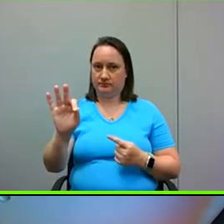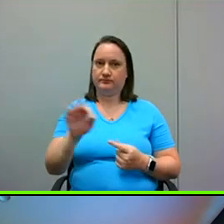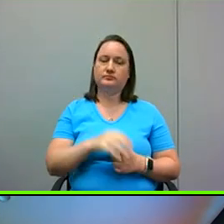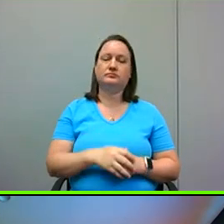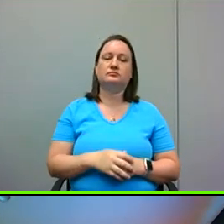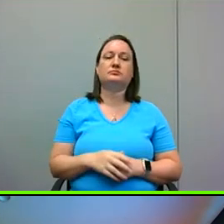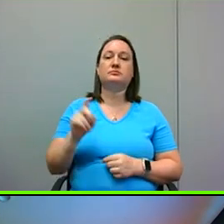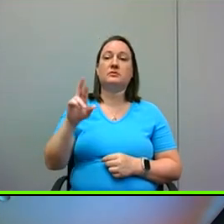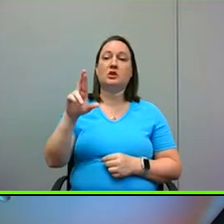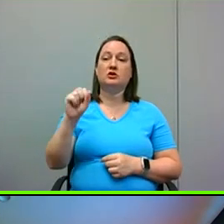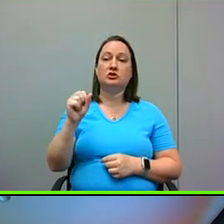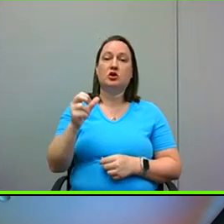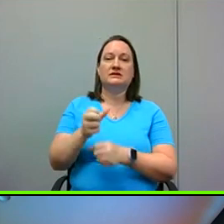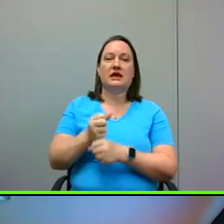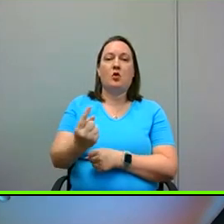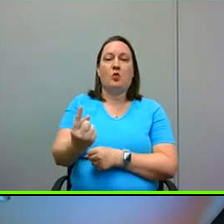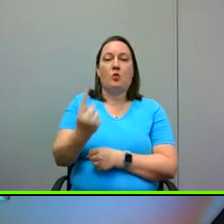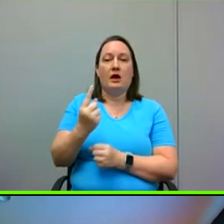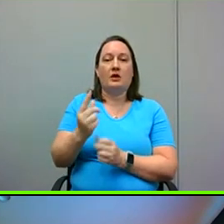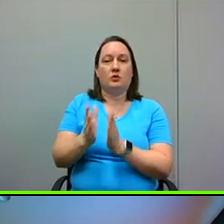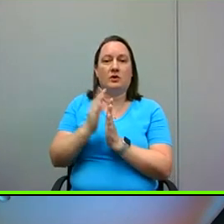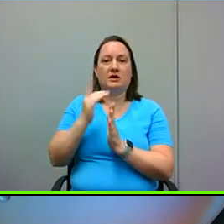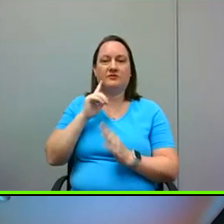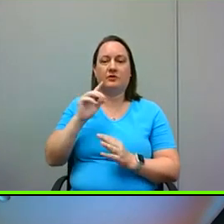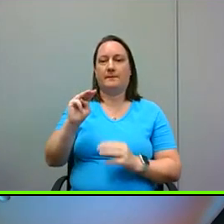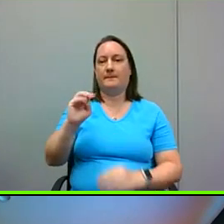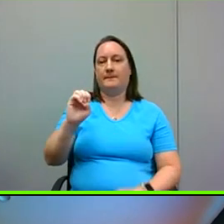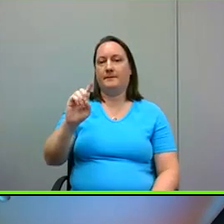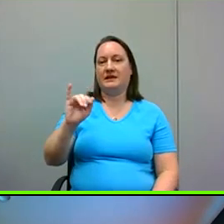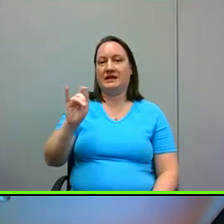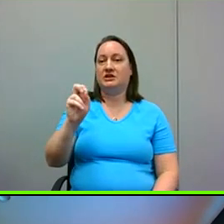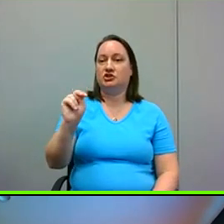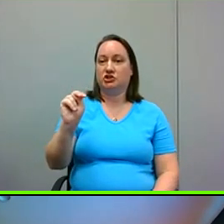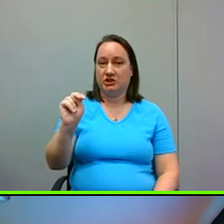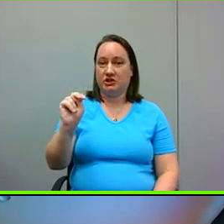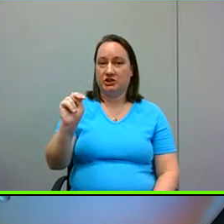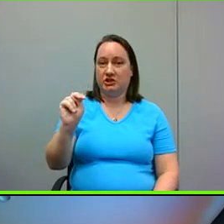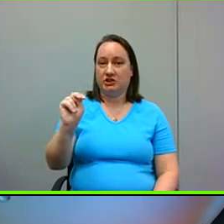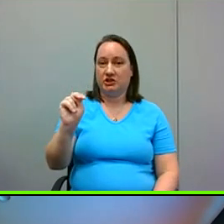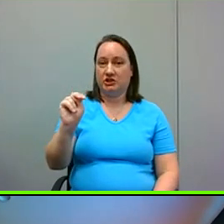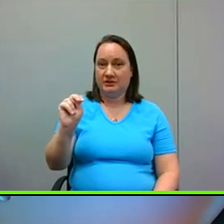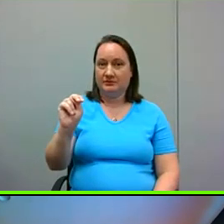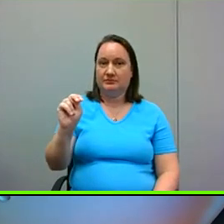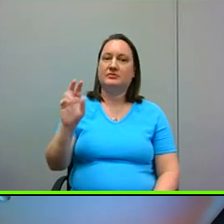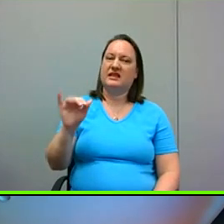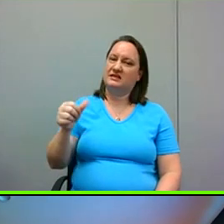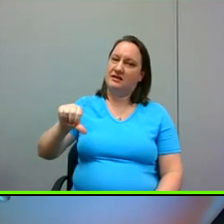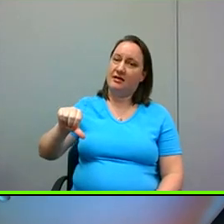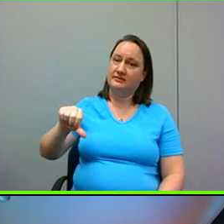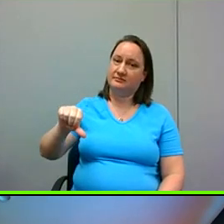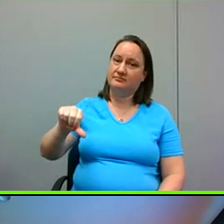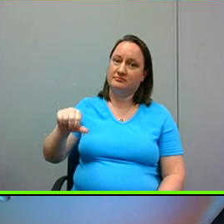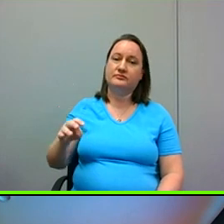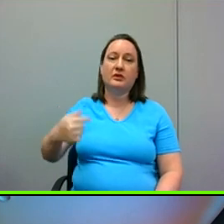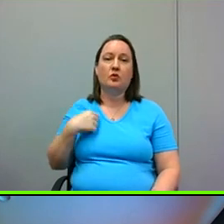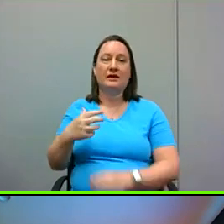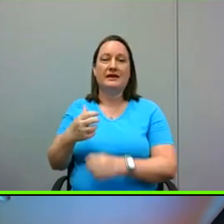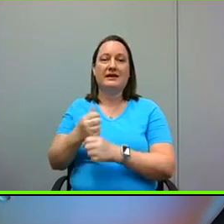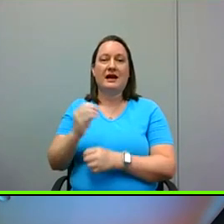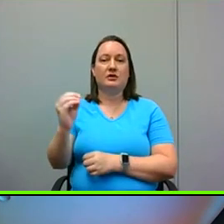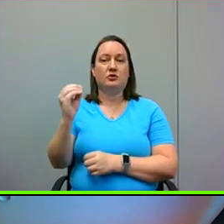DARS received one request for mediation, and this request was denied. We received